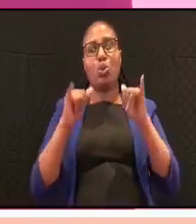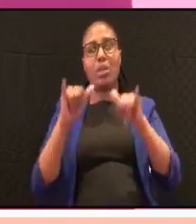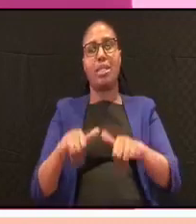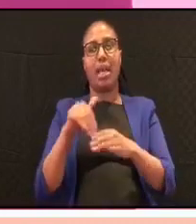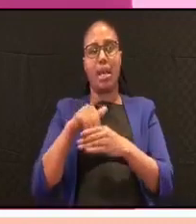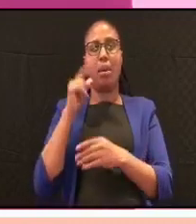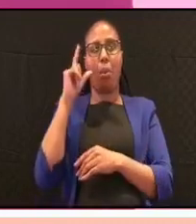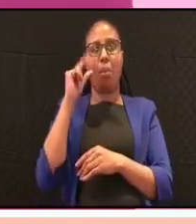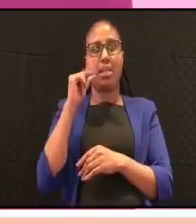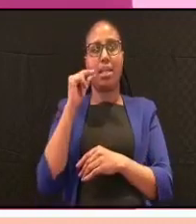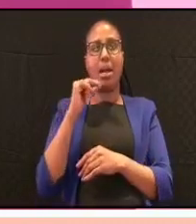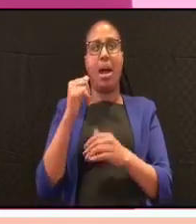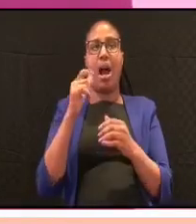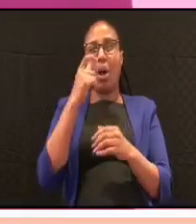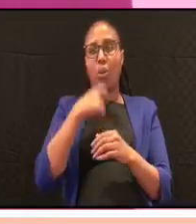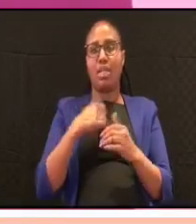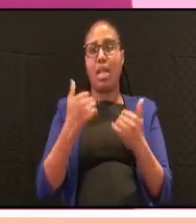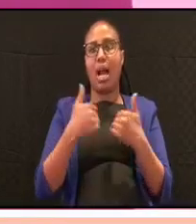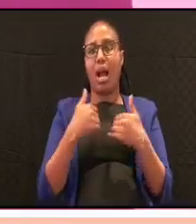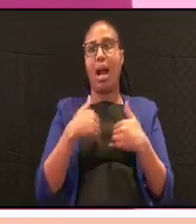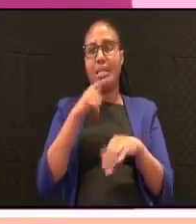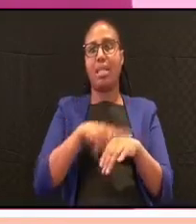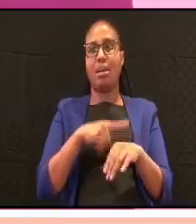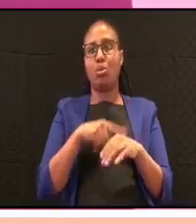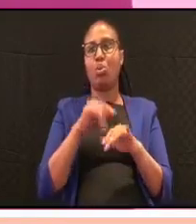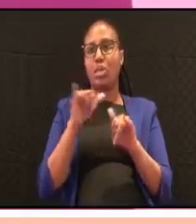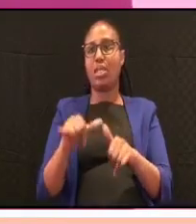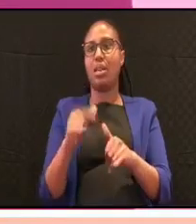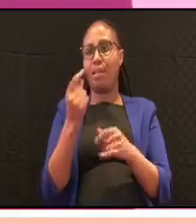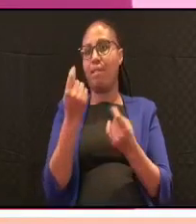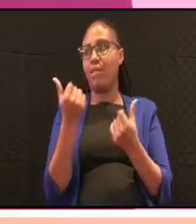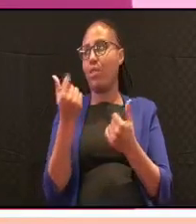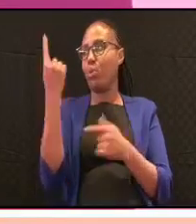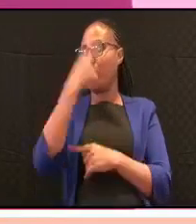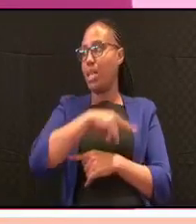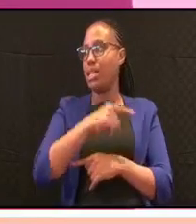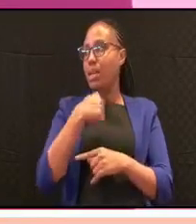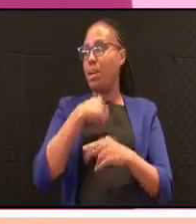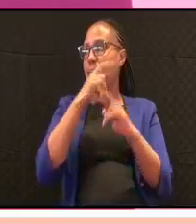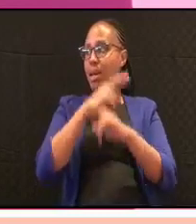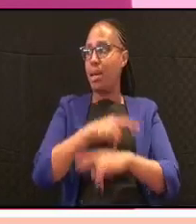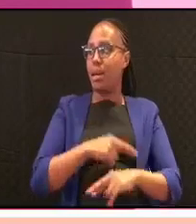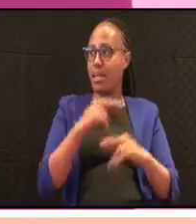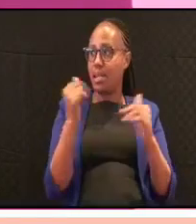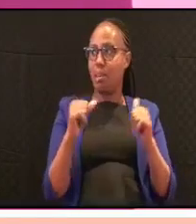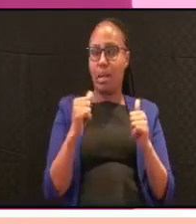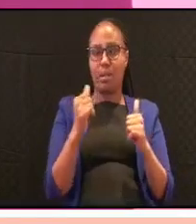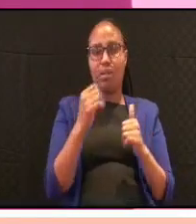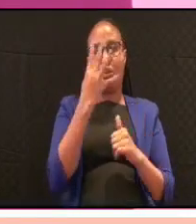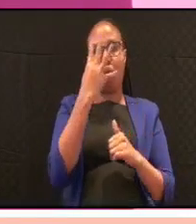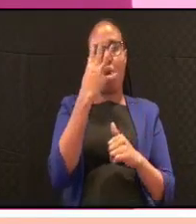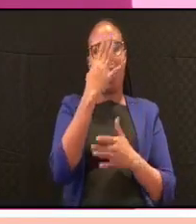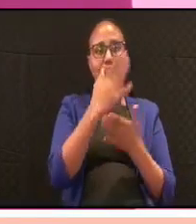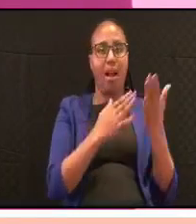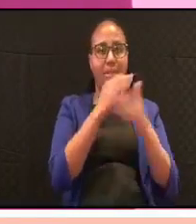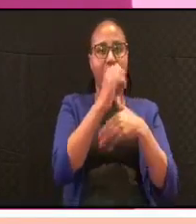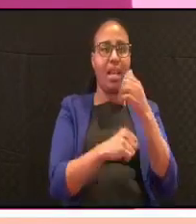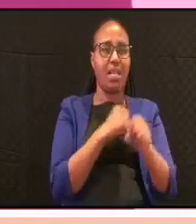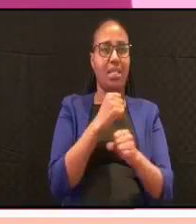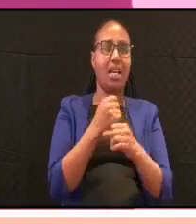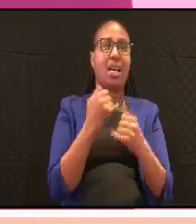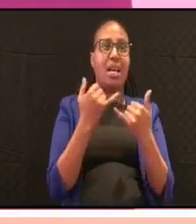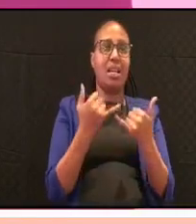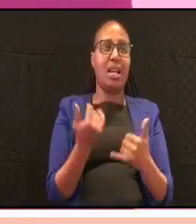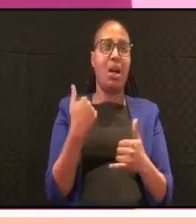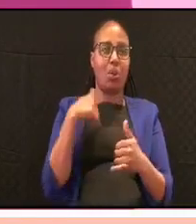Mombasa. I wish I had time to spend a few days here. I have not rested for a single day for 4.5 years. And now